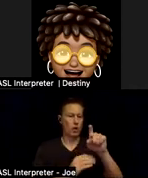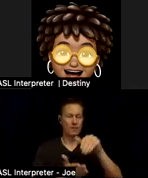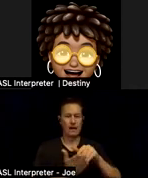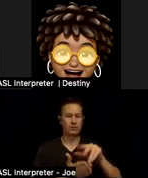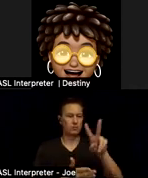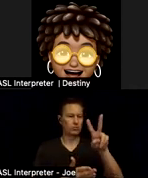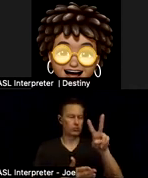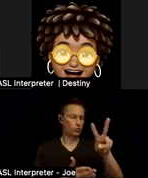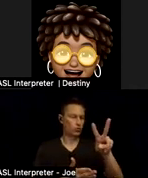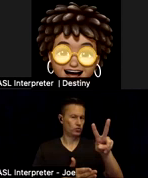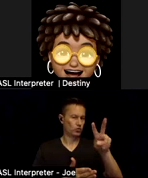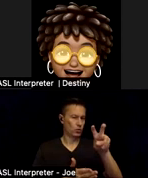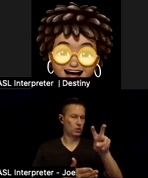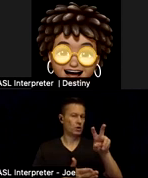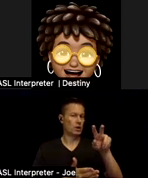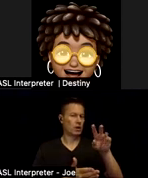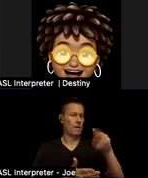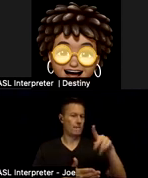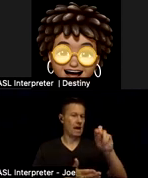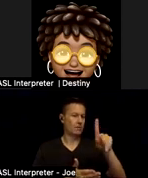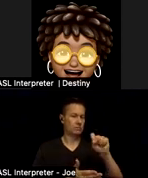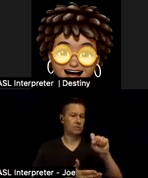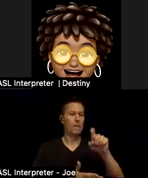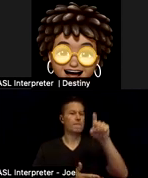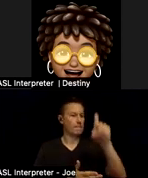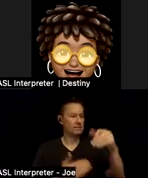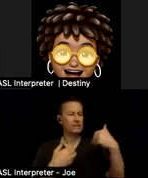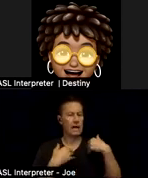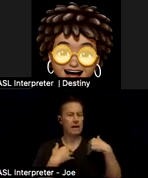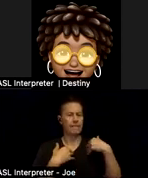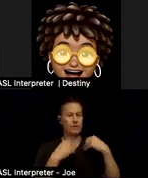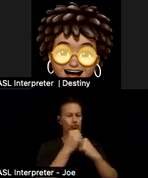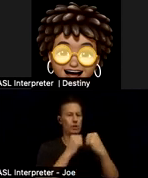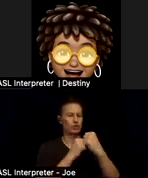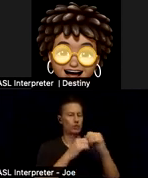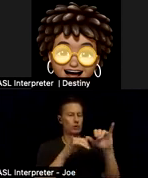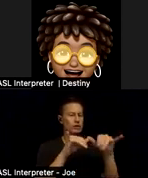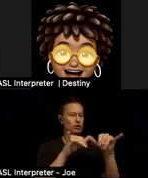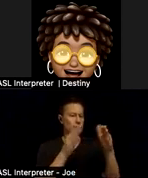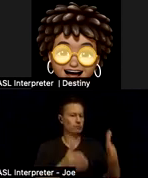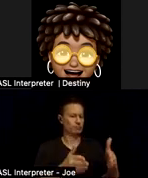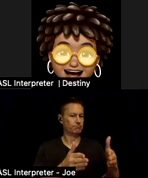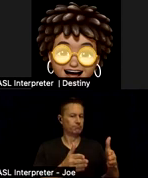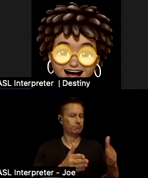a structural engineer giving guidance. And that's simply because that earthquake forces can vary